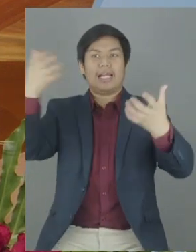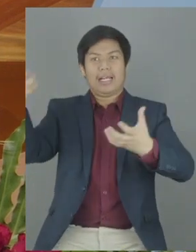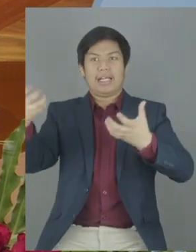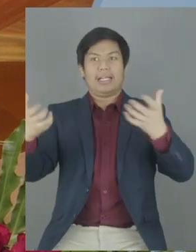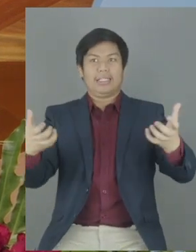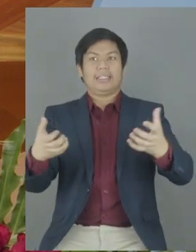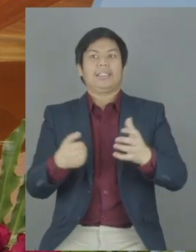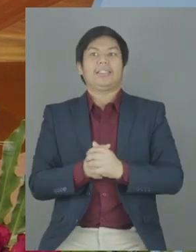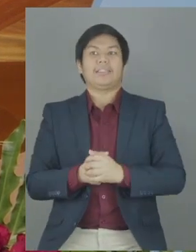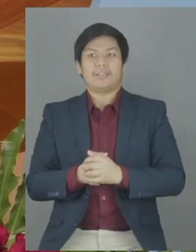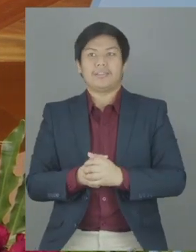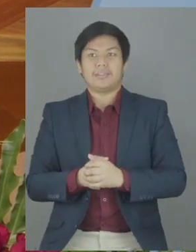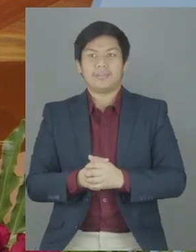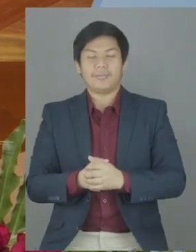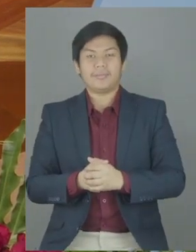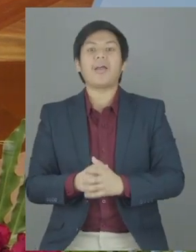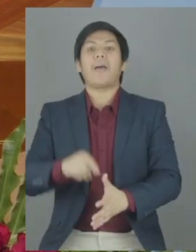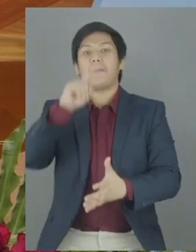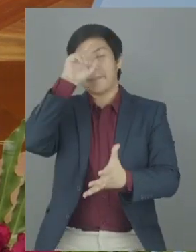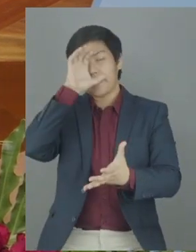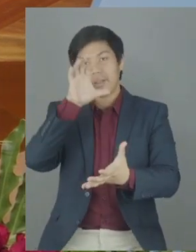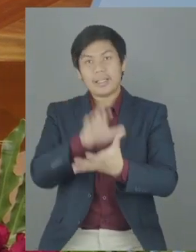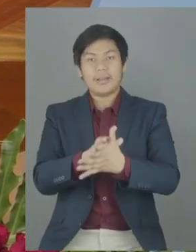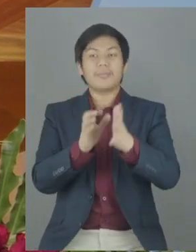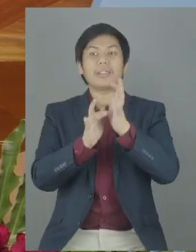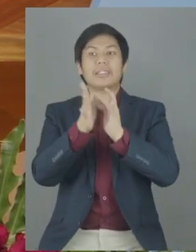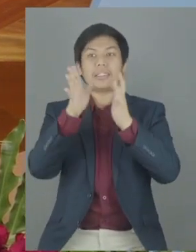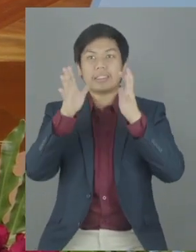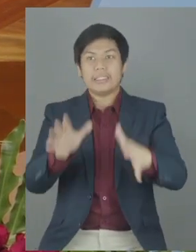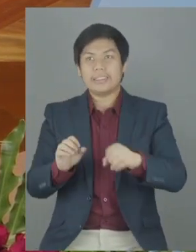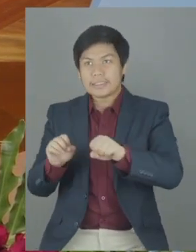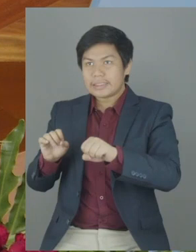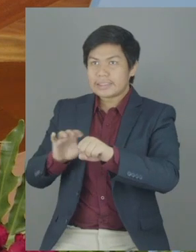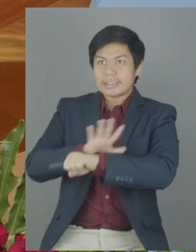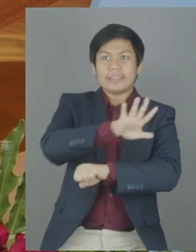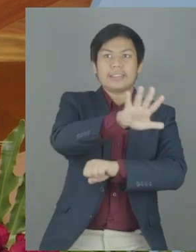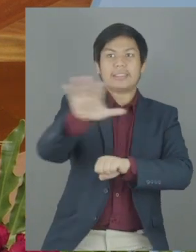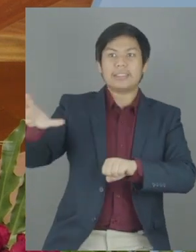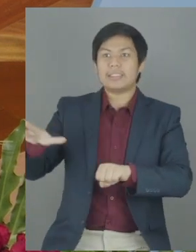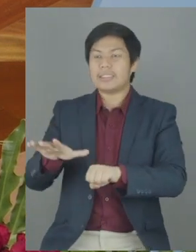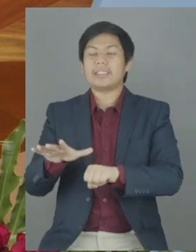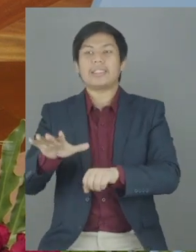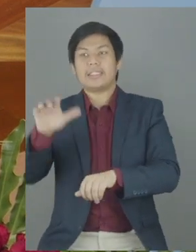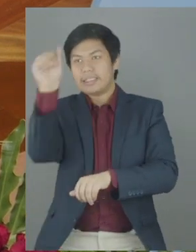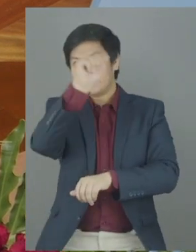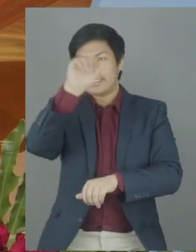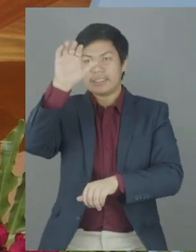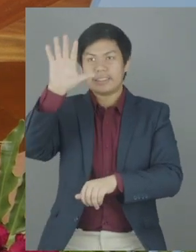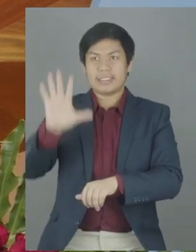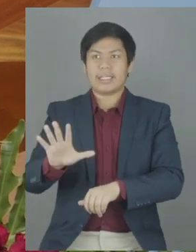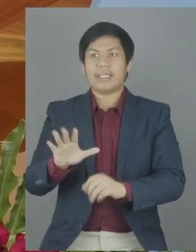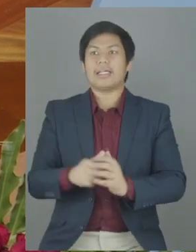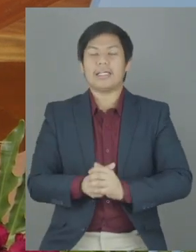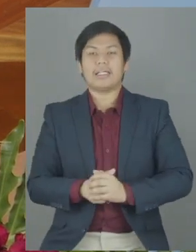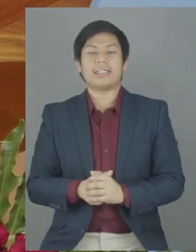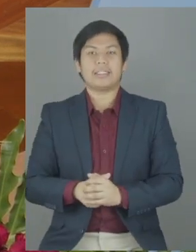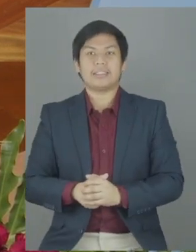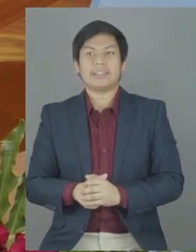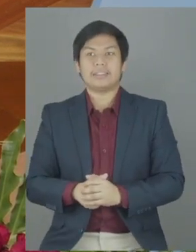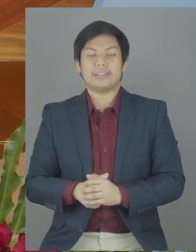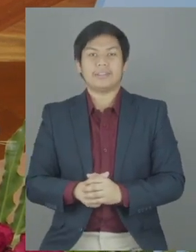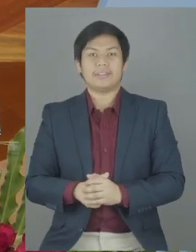To those who are elect exiles of the dispersion in Pontus, Galatia, Cappadocia, Asia, and